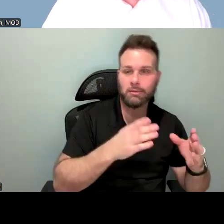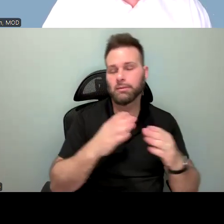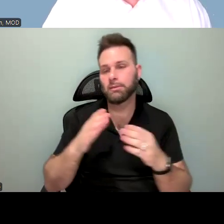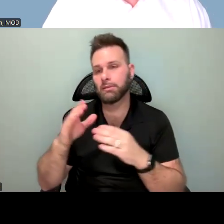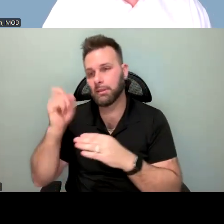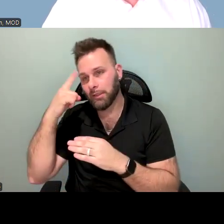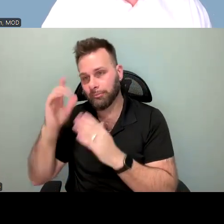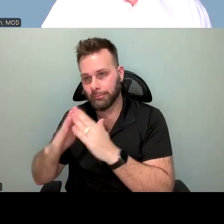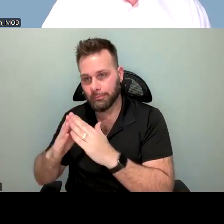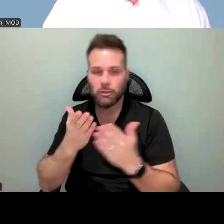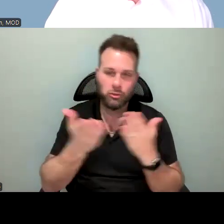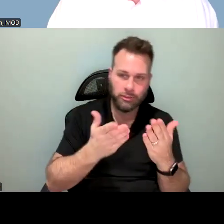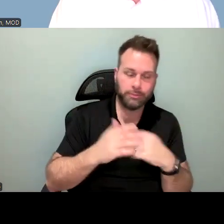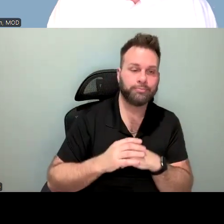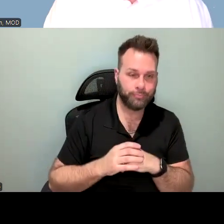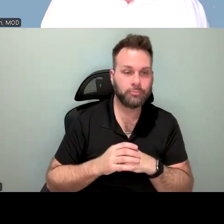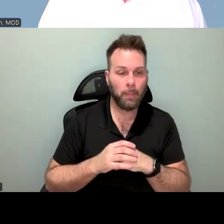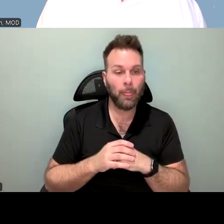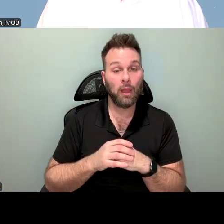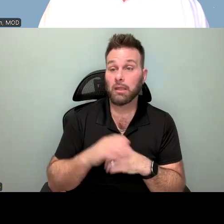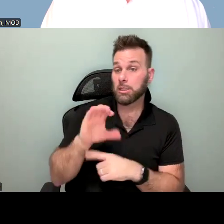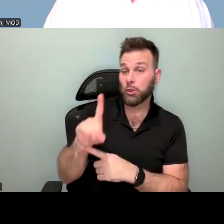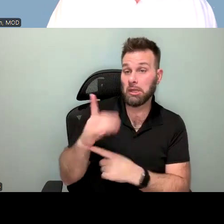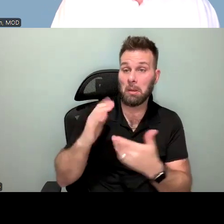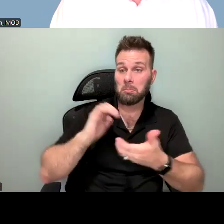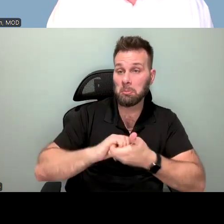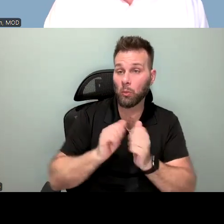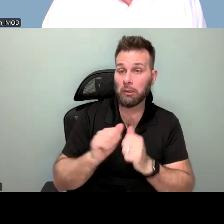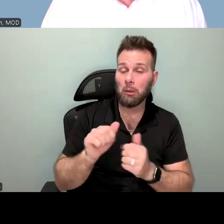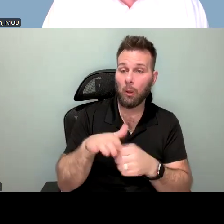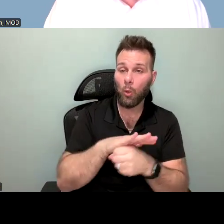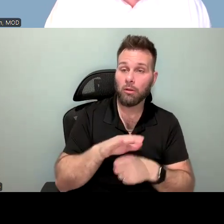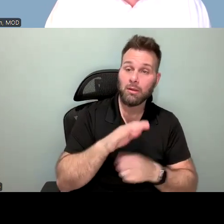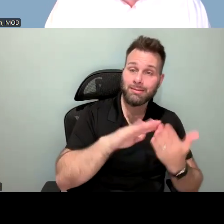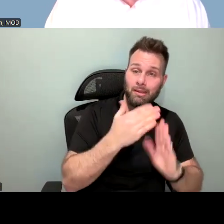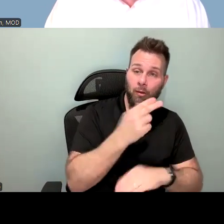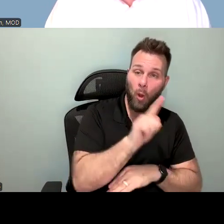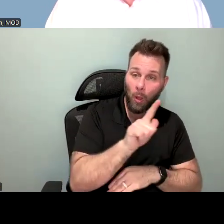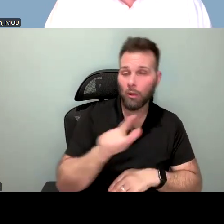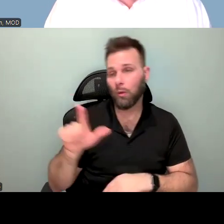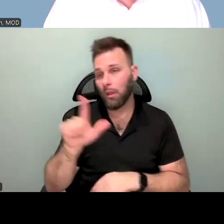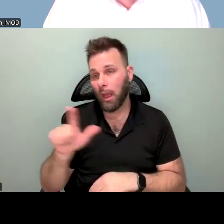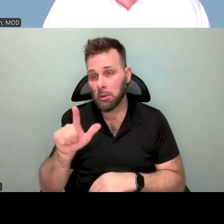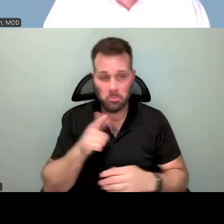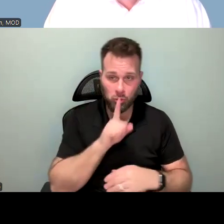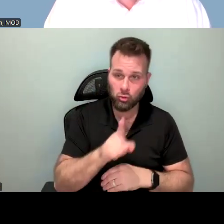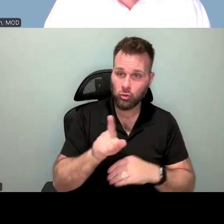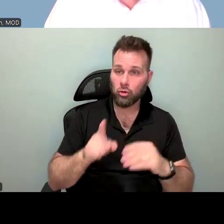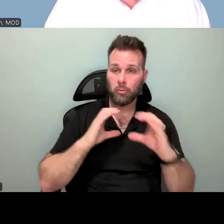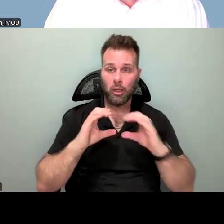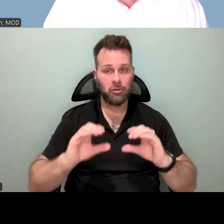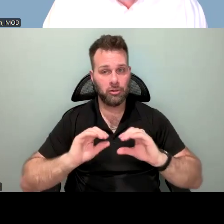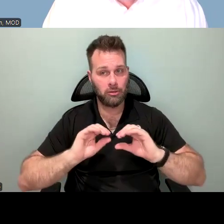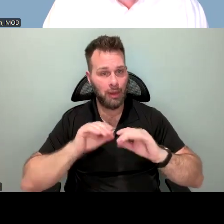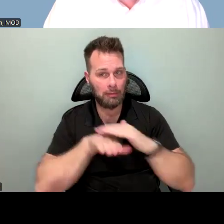services. For instance, a COD might work with a local library or city hall to ensure that communication access is available for community members who are deaf or